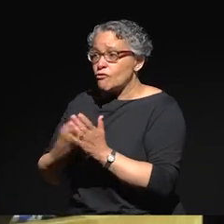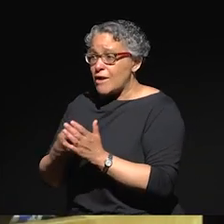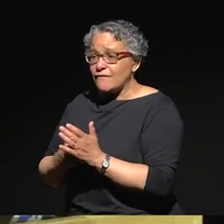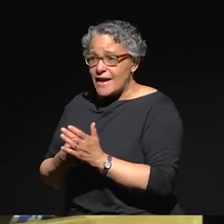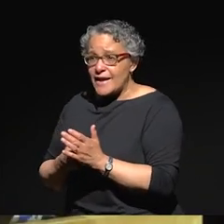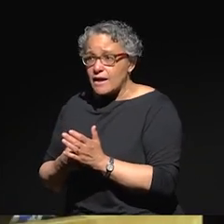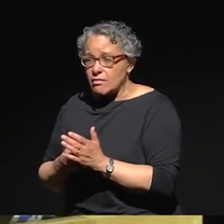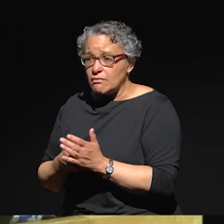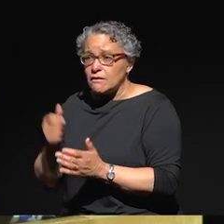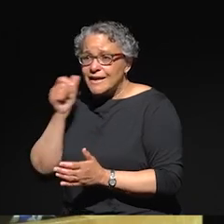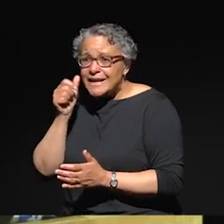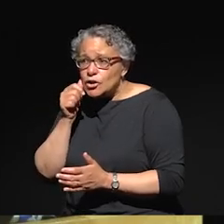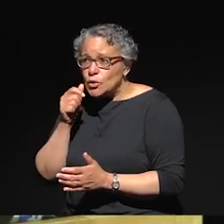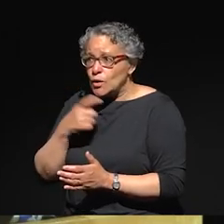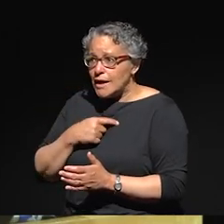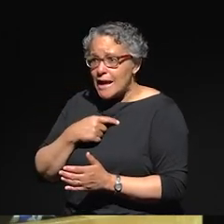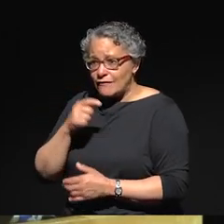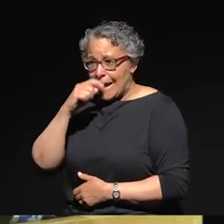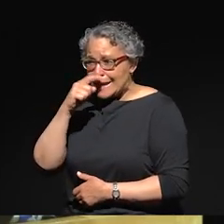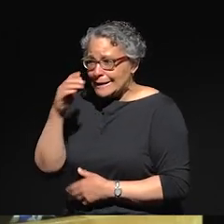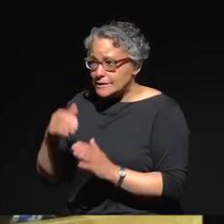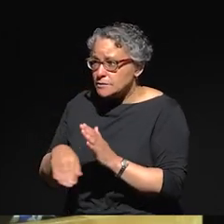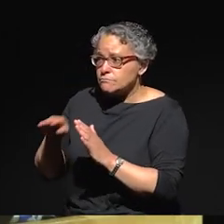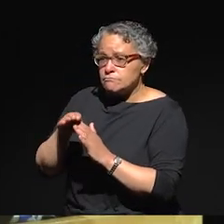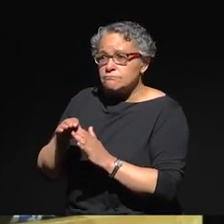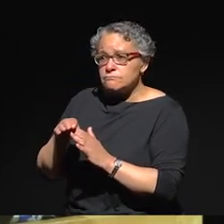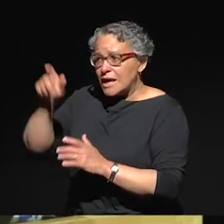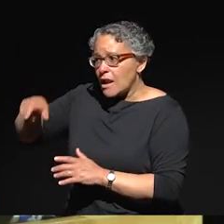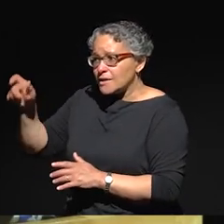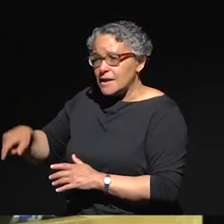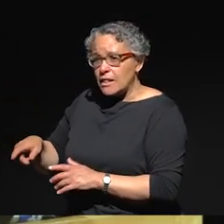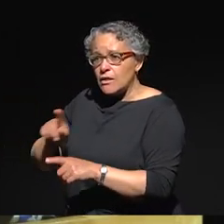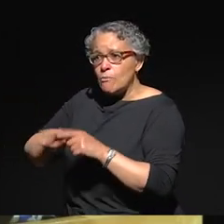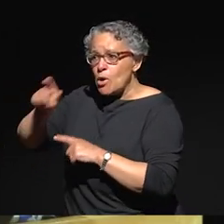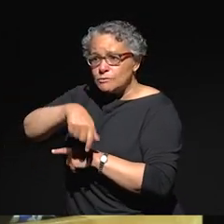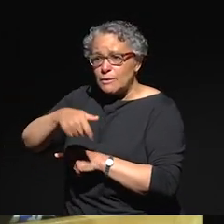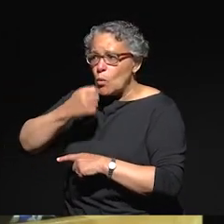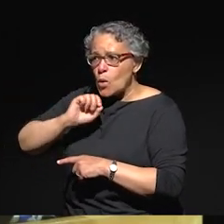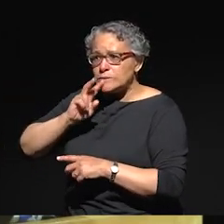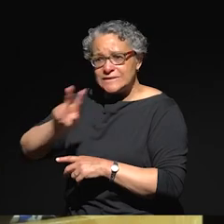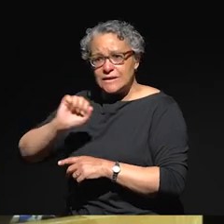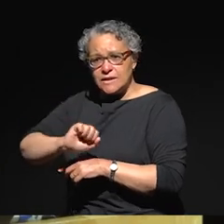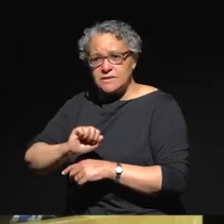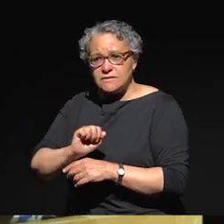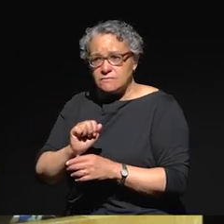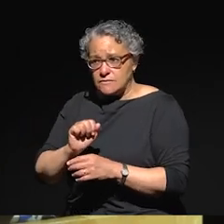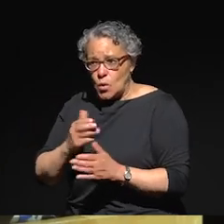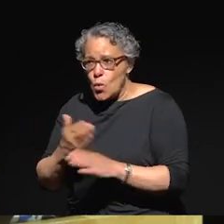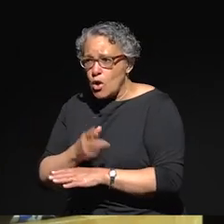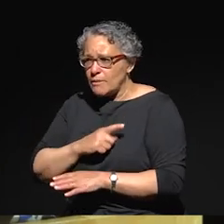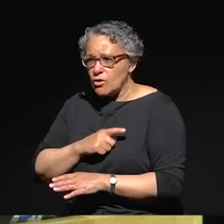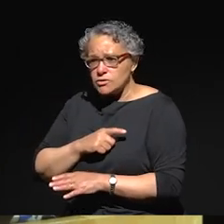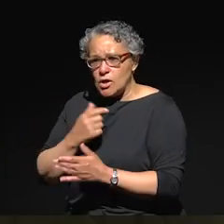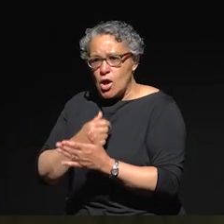other elite clientele, and therefore most people wouldn't see his inventions. So he turned to